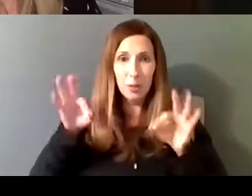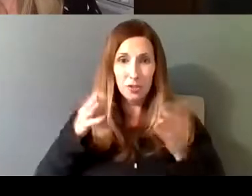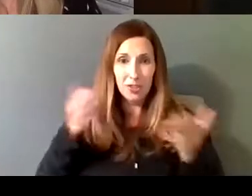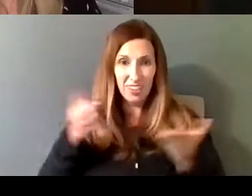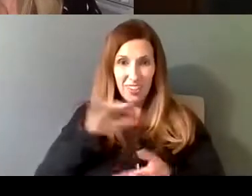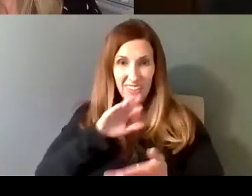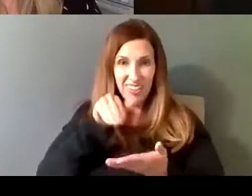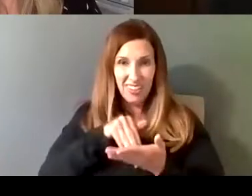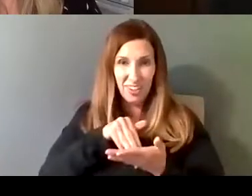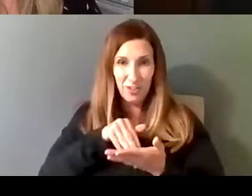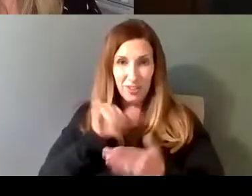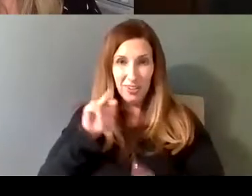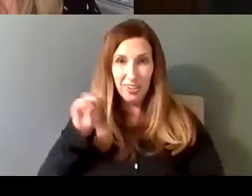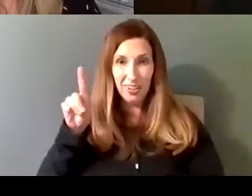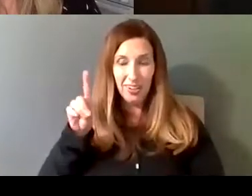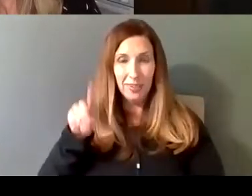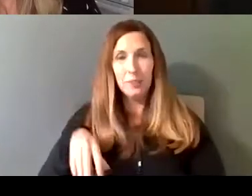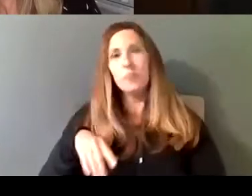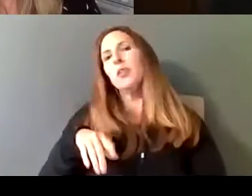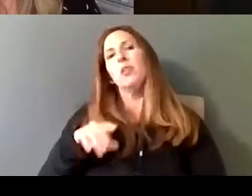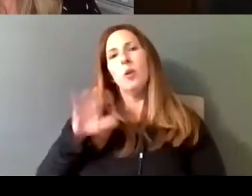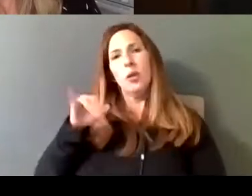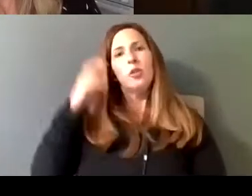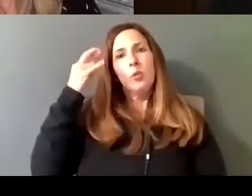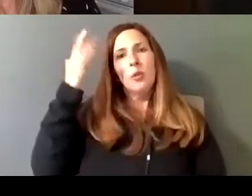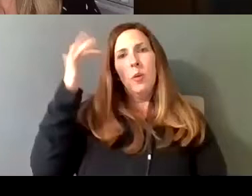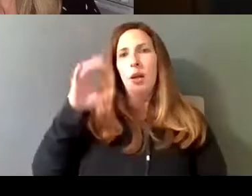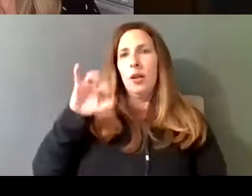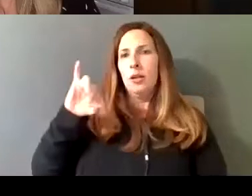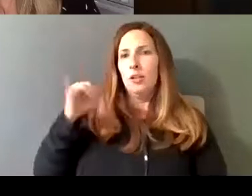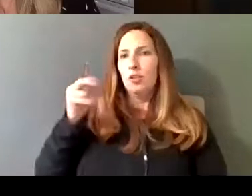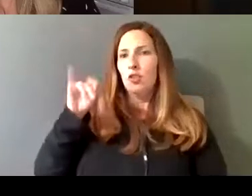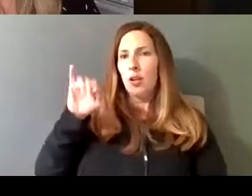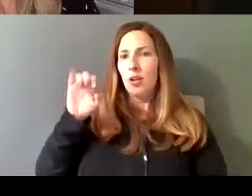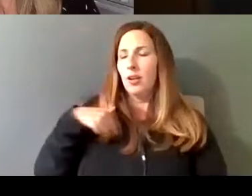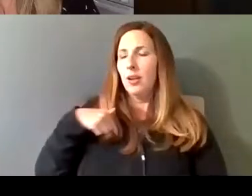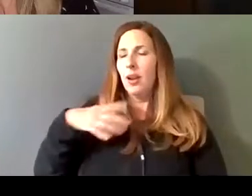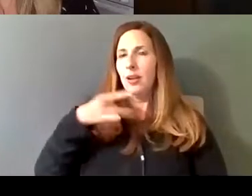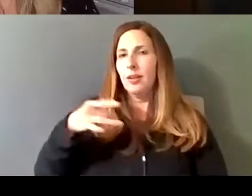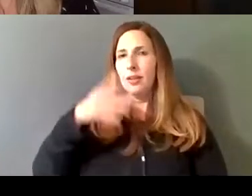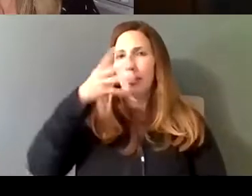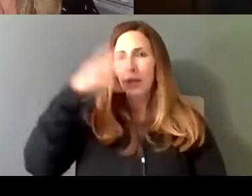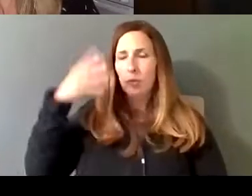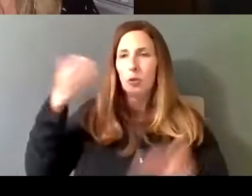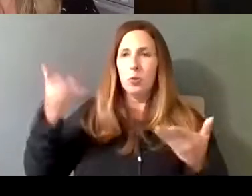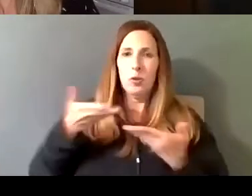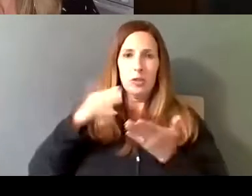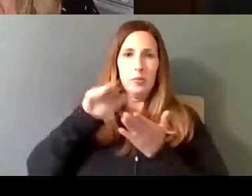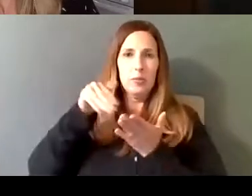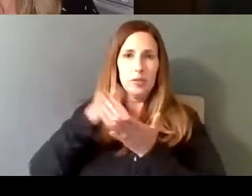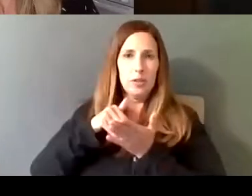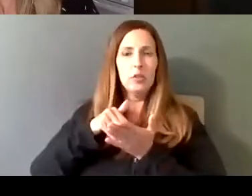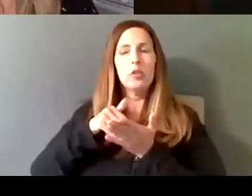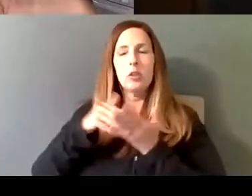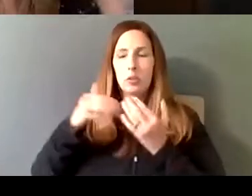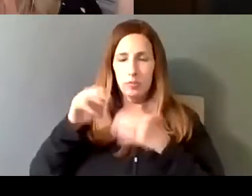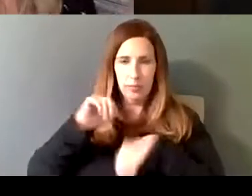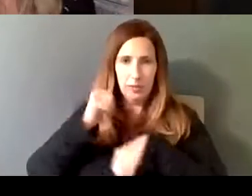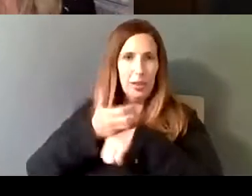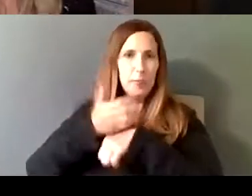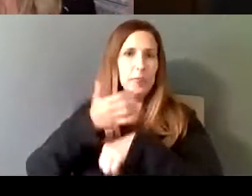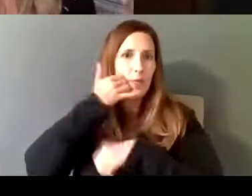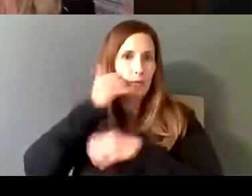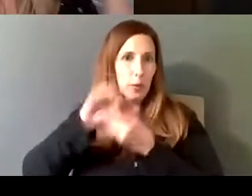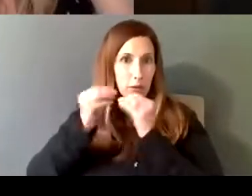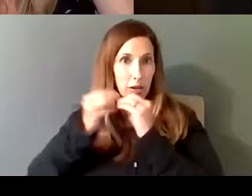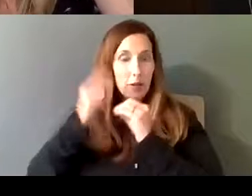And so that's why, Jackie, I really loved that the Immigrant Welcome Center put in the capabilities for folks to call in that speak over